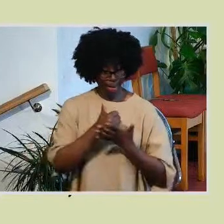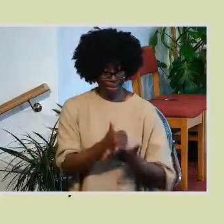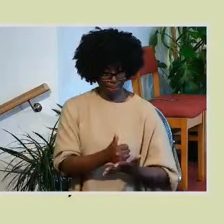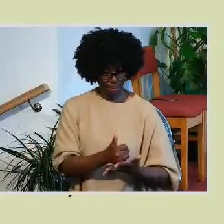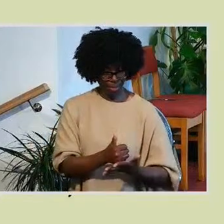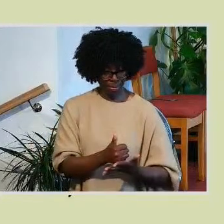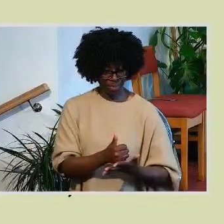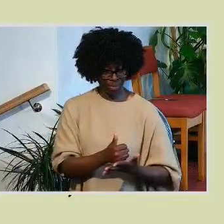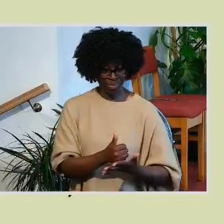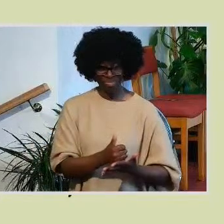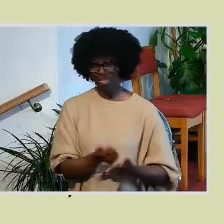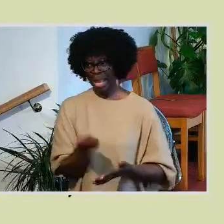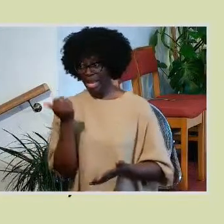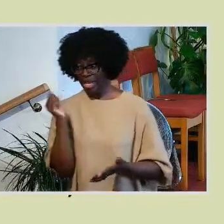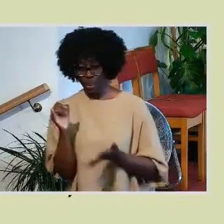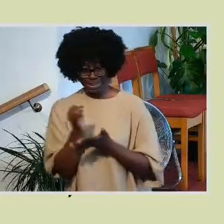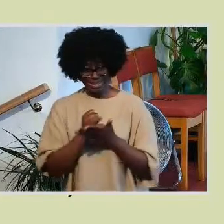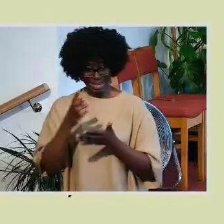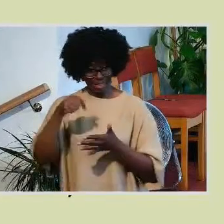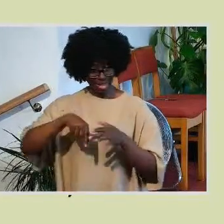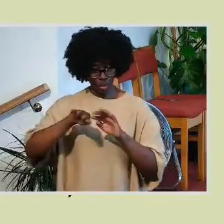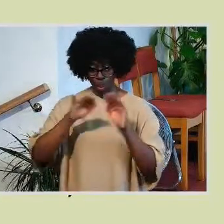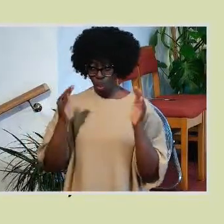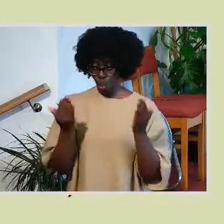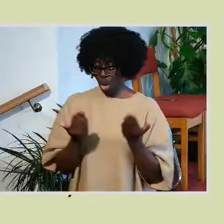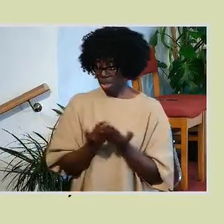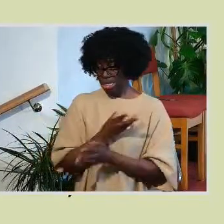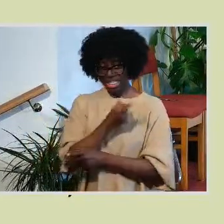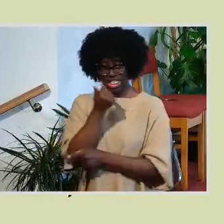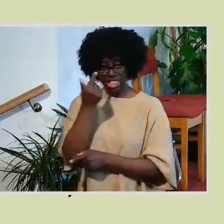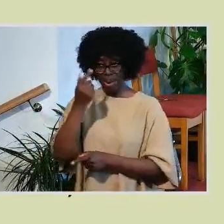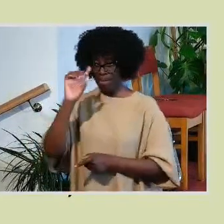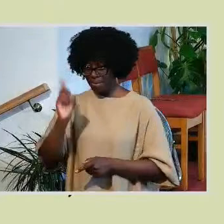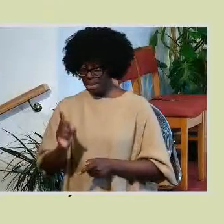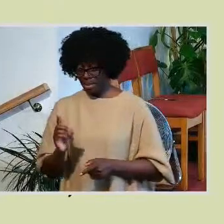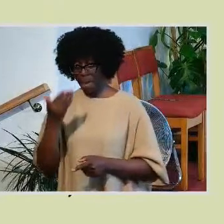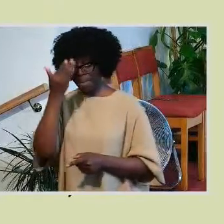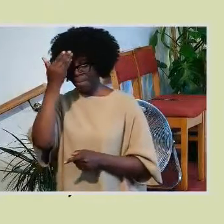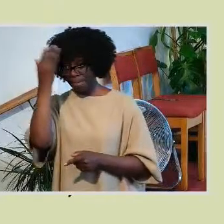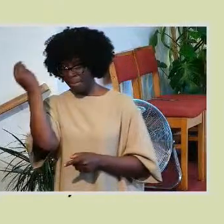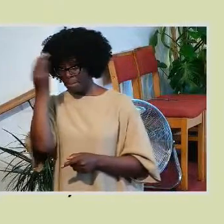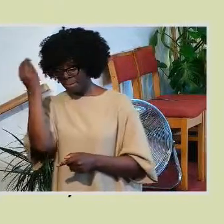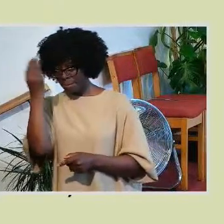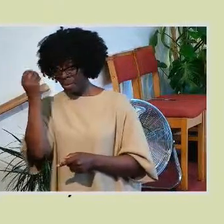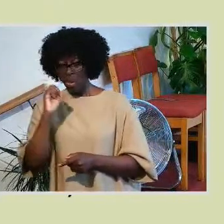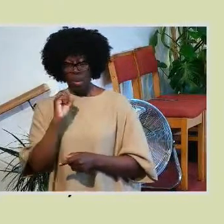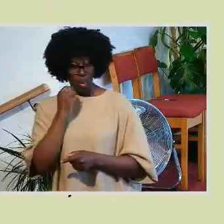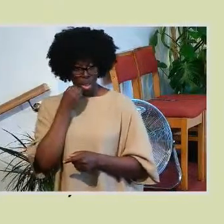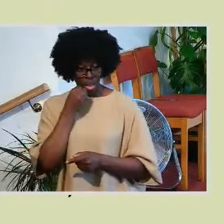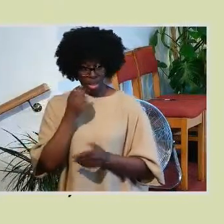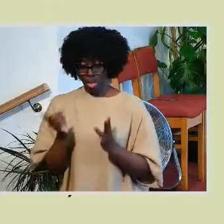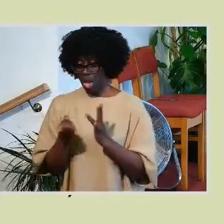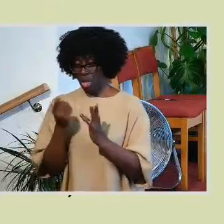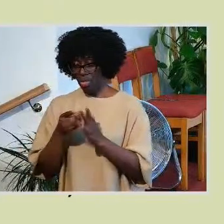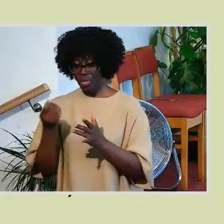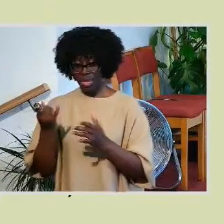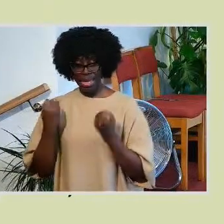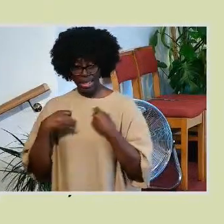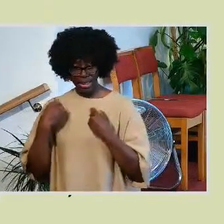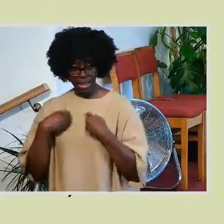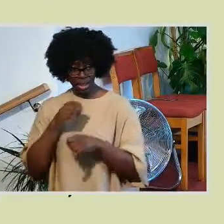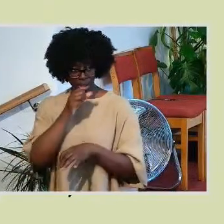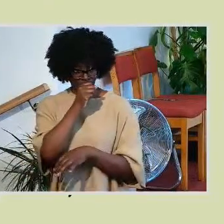sin in our world, and some people are unfortunately going to have some memory problems, other health issues. But God does promise that he